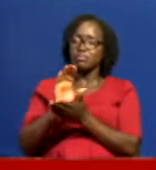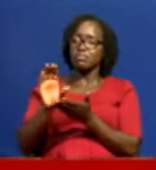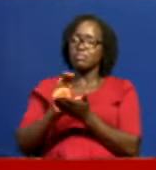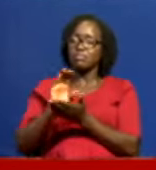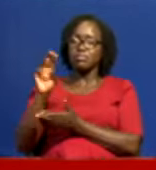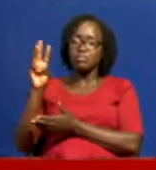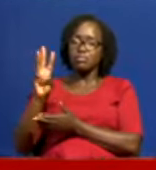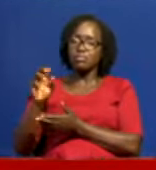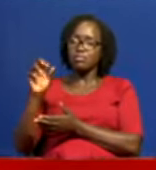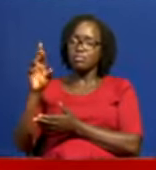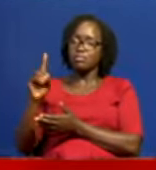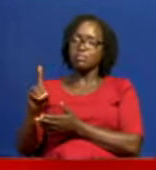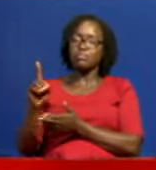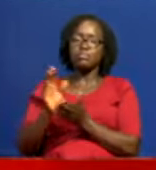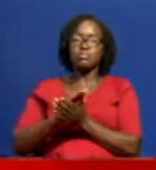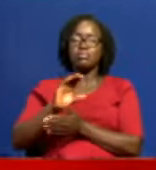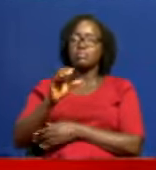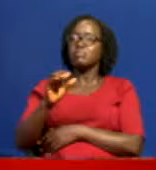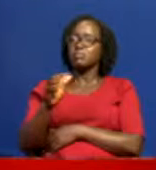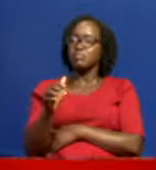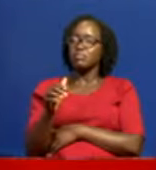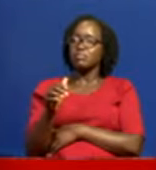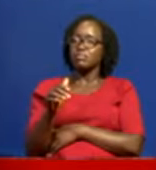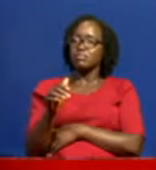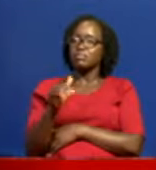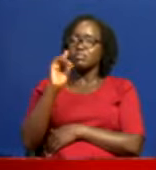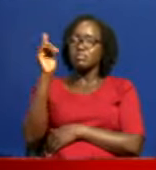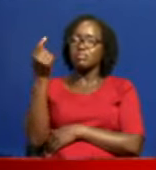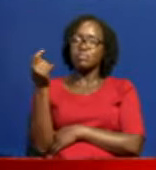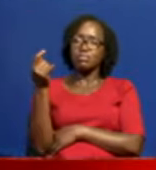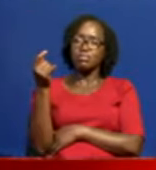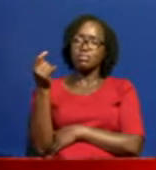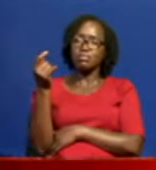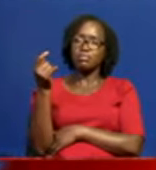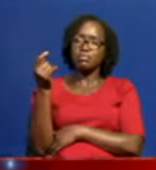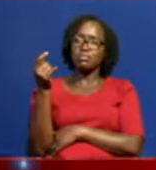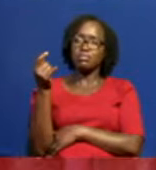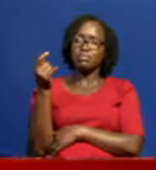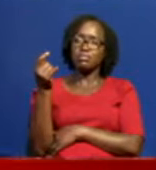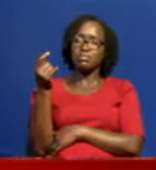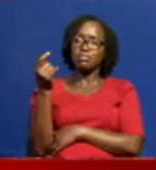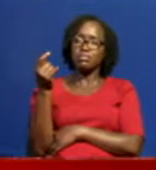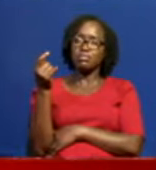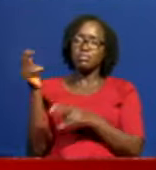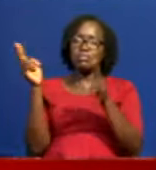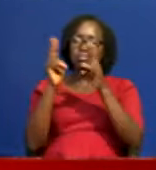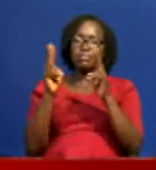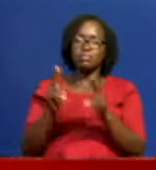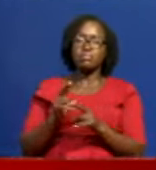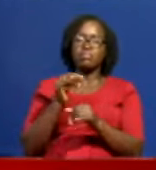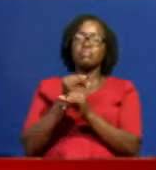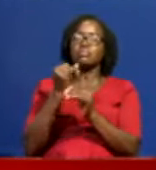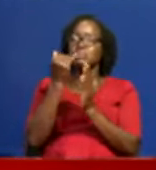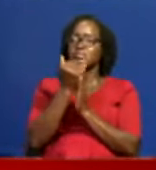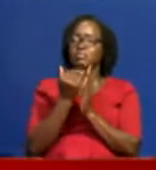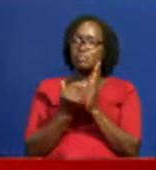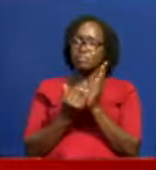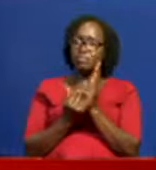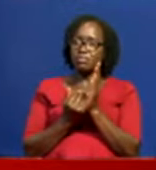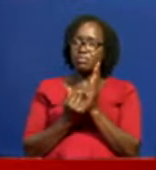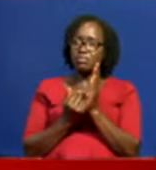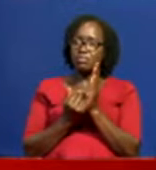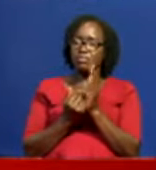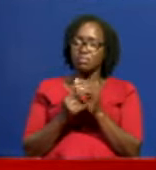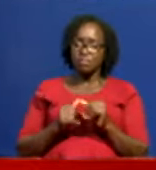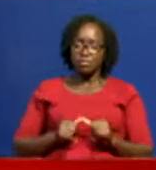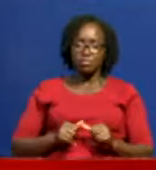ward and every constituency in Kenya, our international jobs program is well on